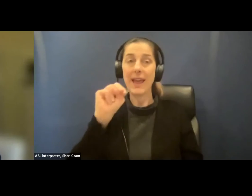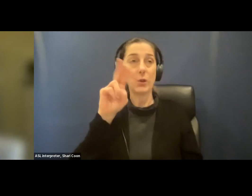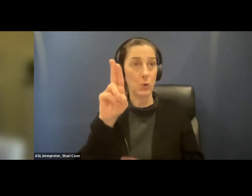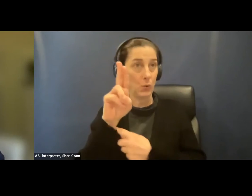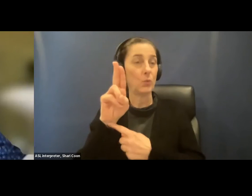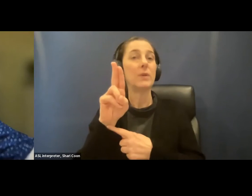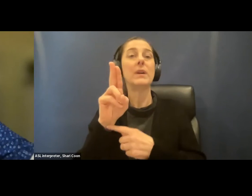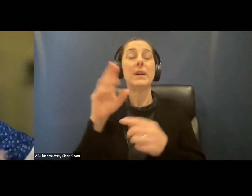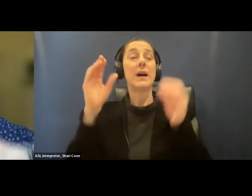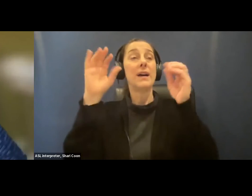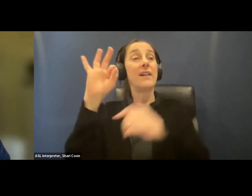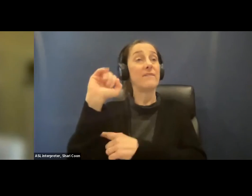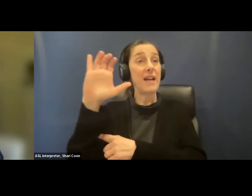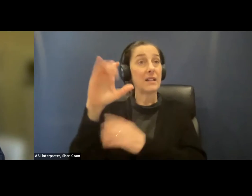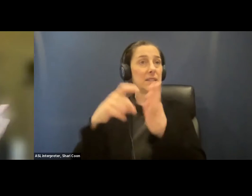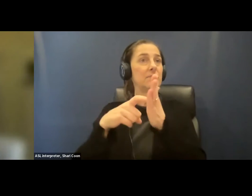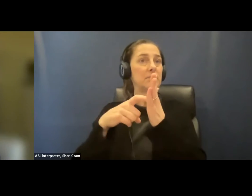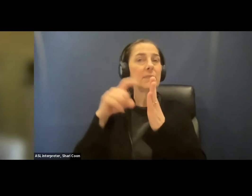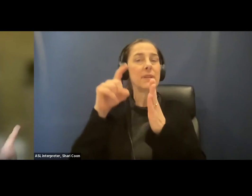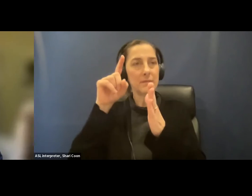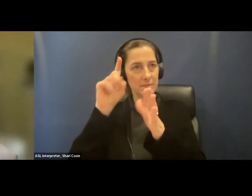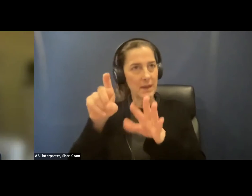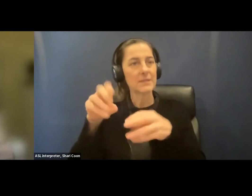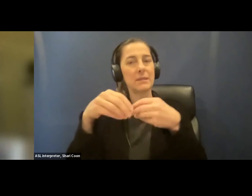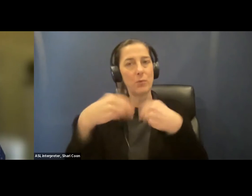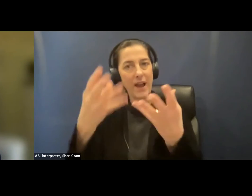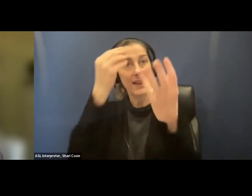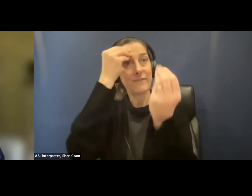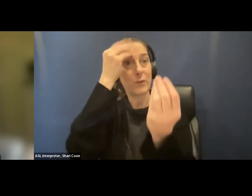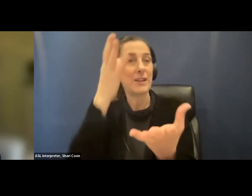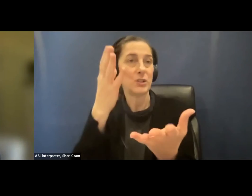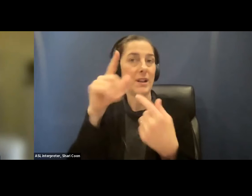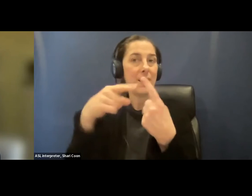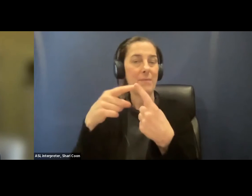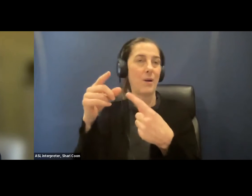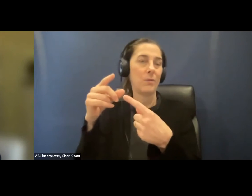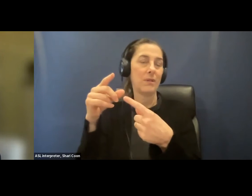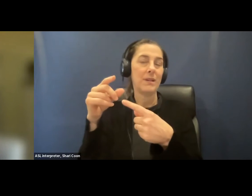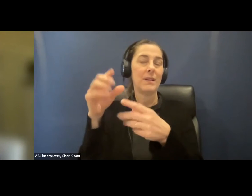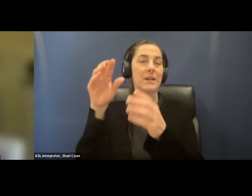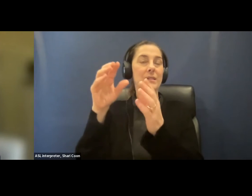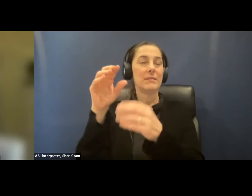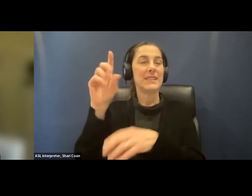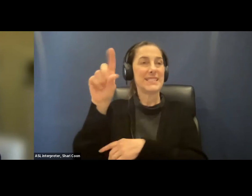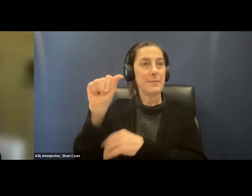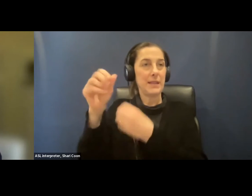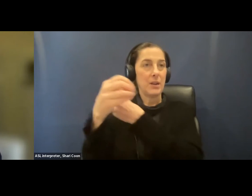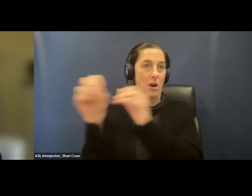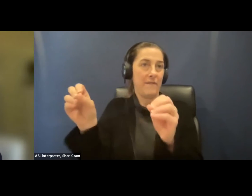include information about, you know, the office on campus that provides accommodations. I think that is so